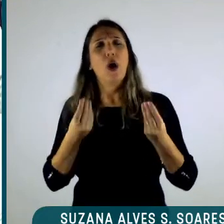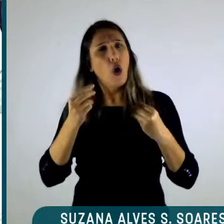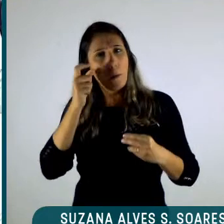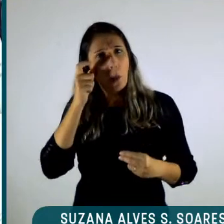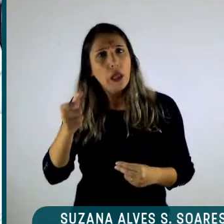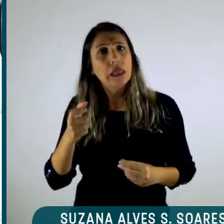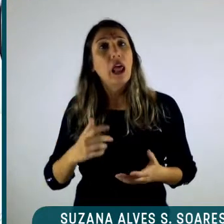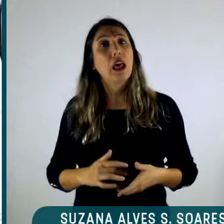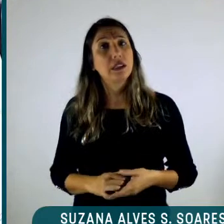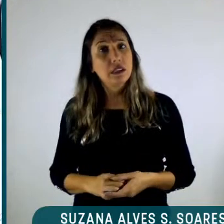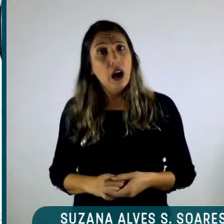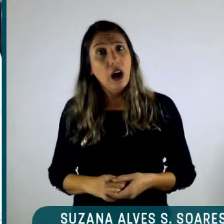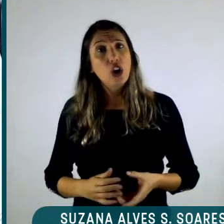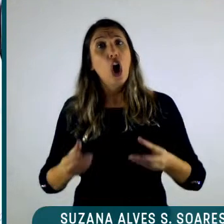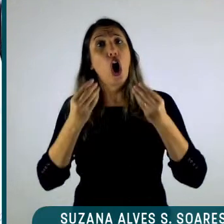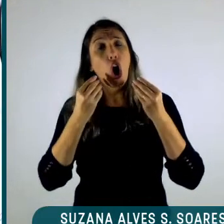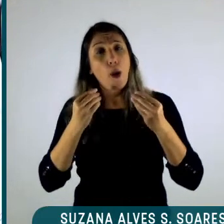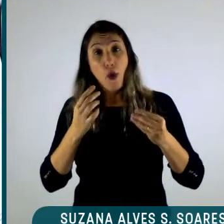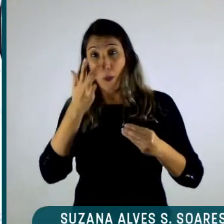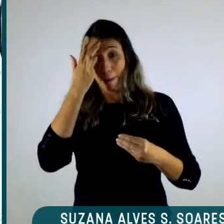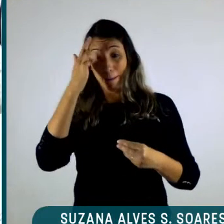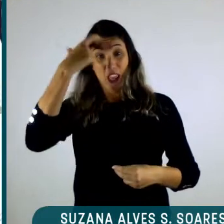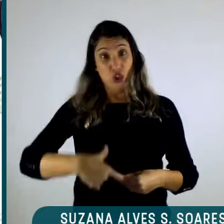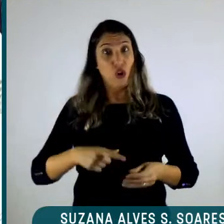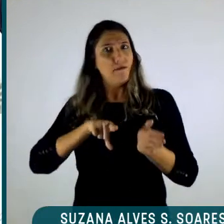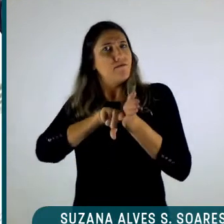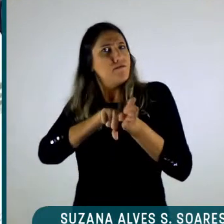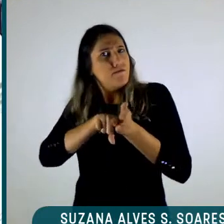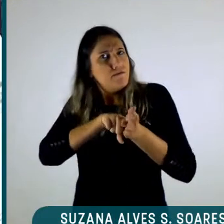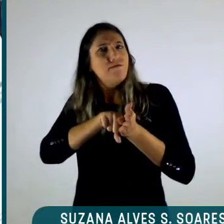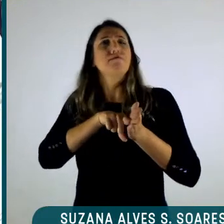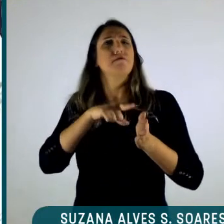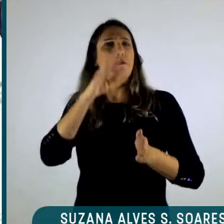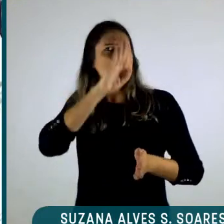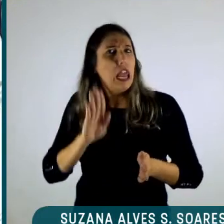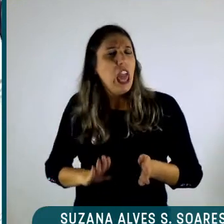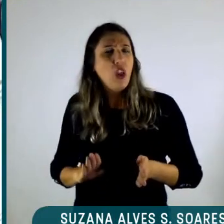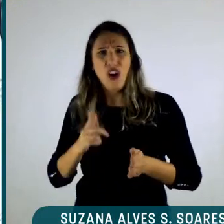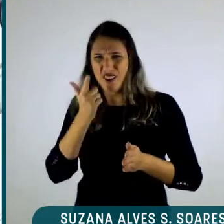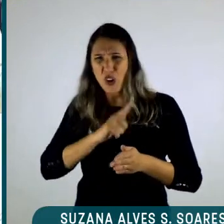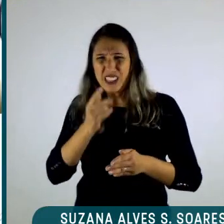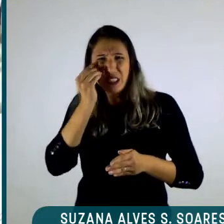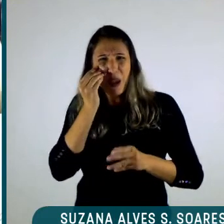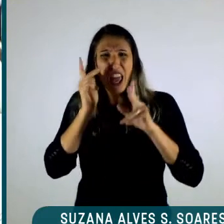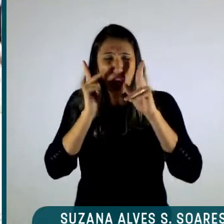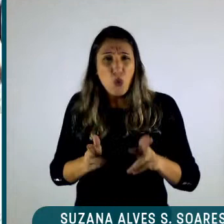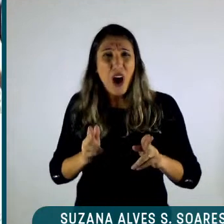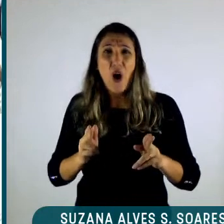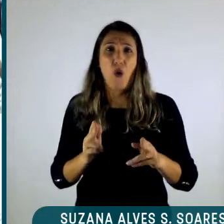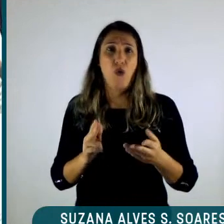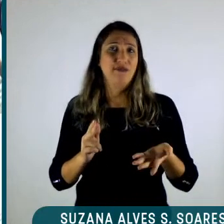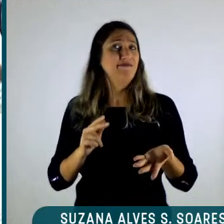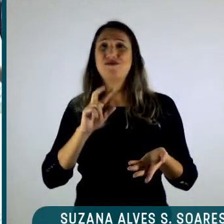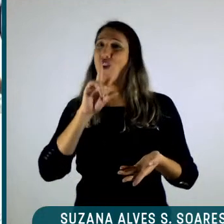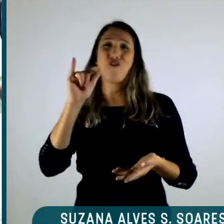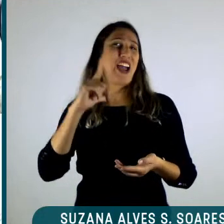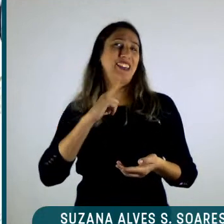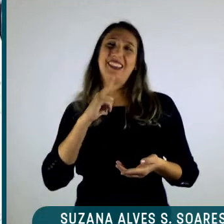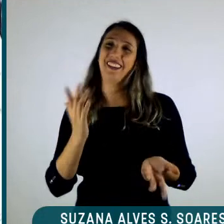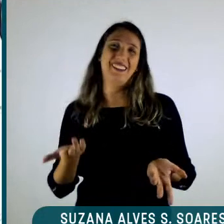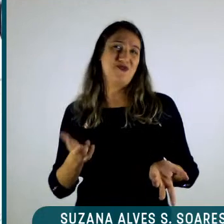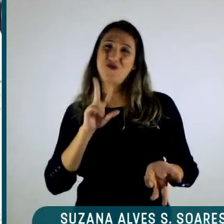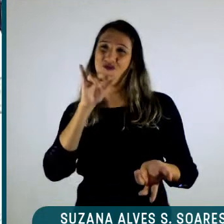class. How interesting. How a Brazilian researcher will have the same kind of experience,